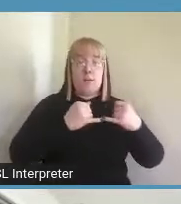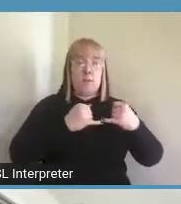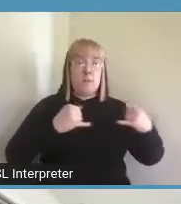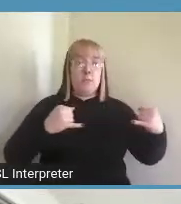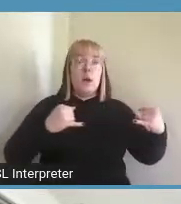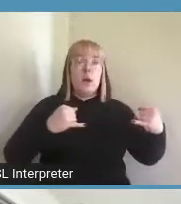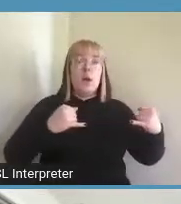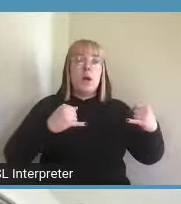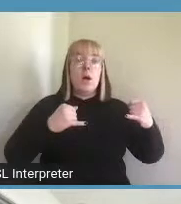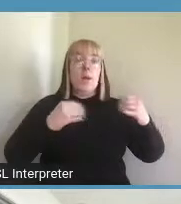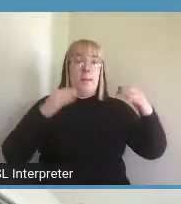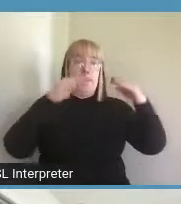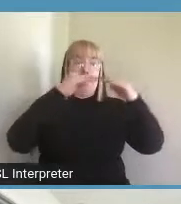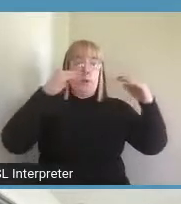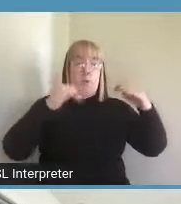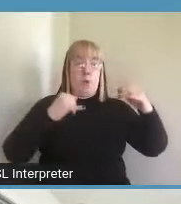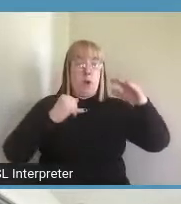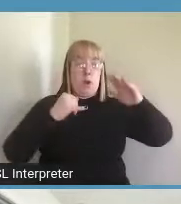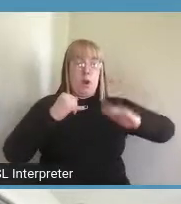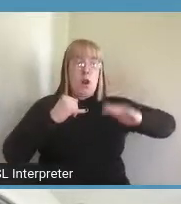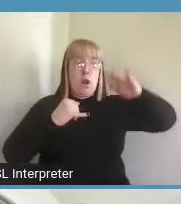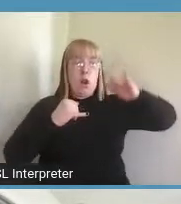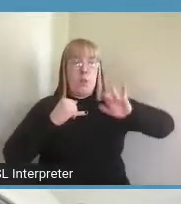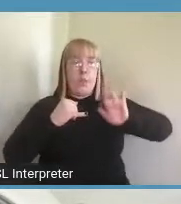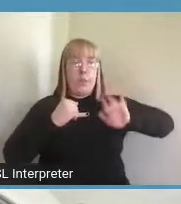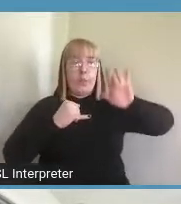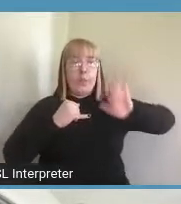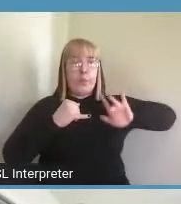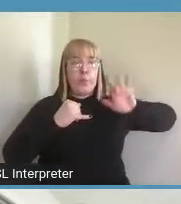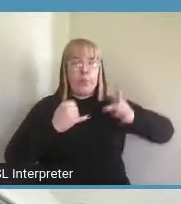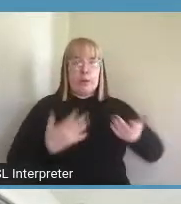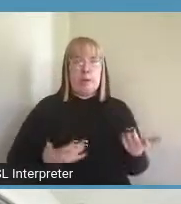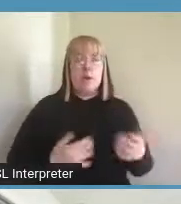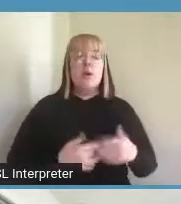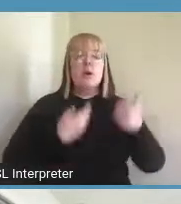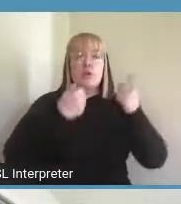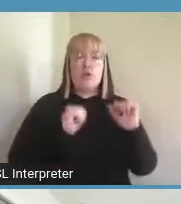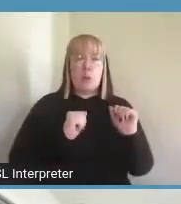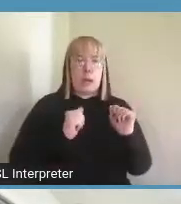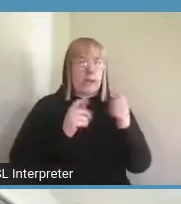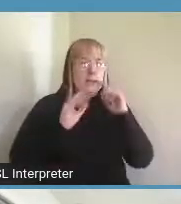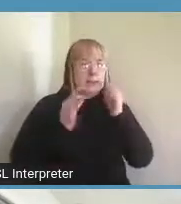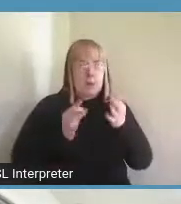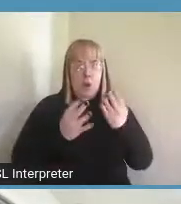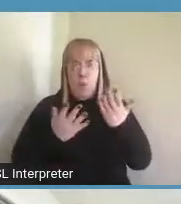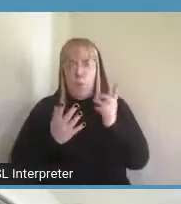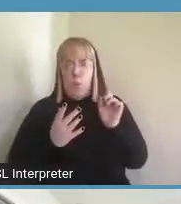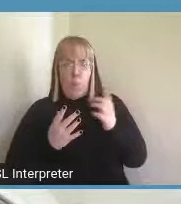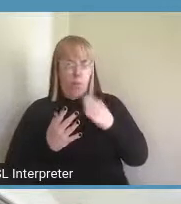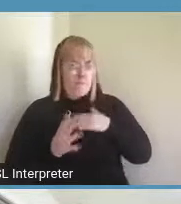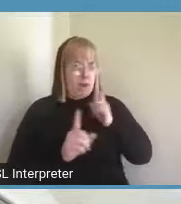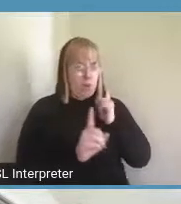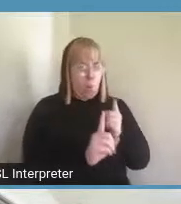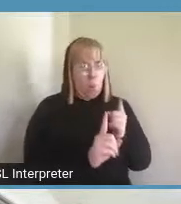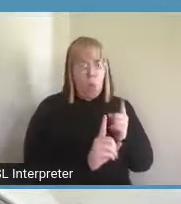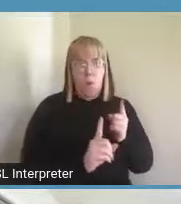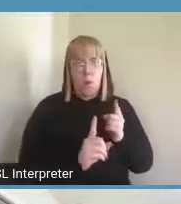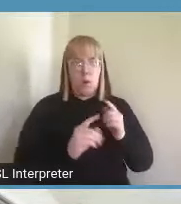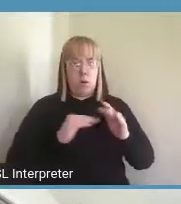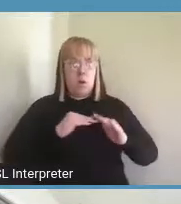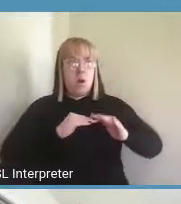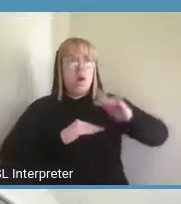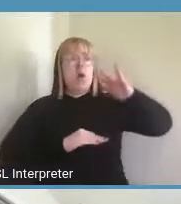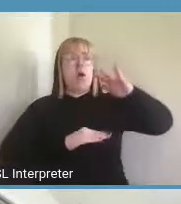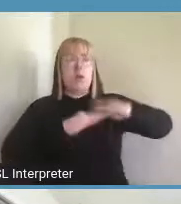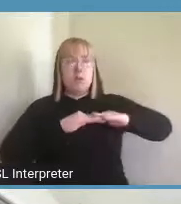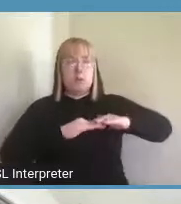really close to the benchmark. And it's up to you to decide where are you trying to get. But it's helpful to know, for example, an email